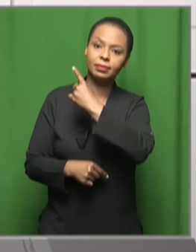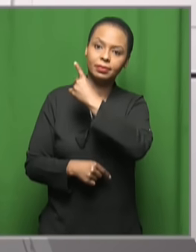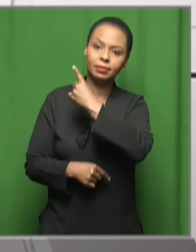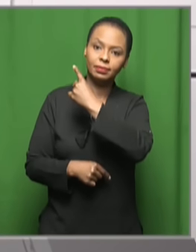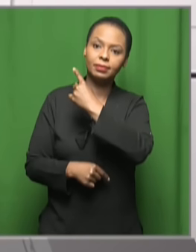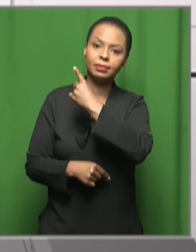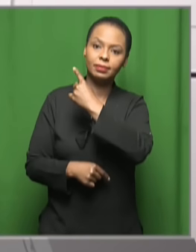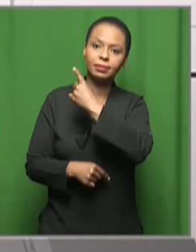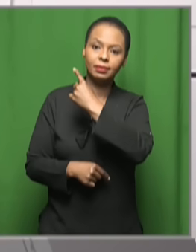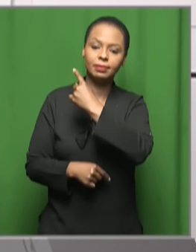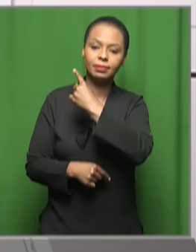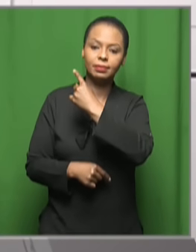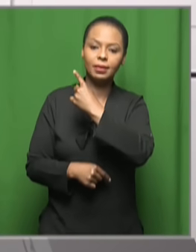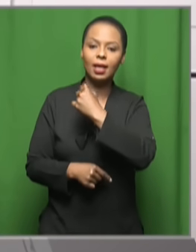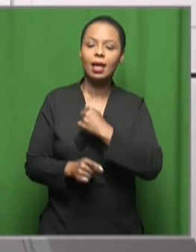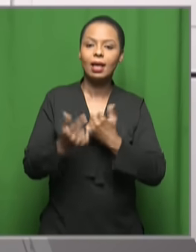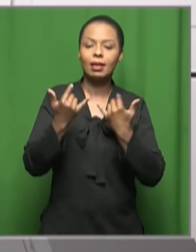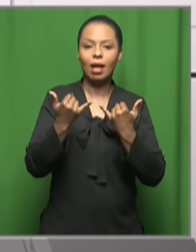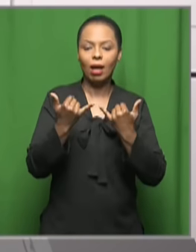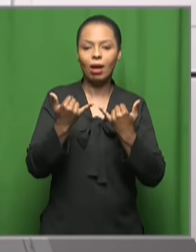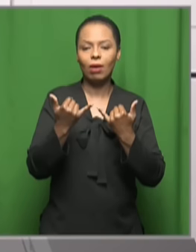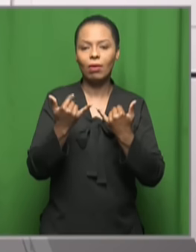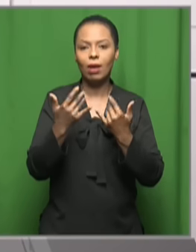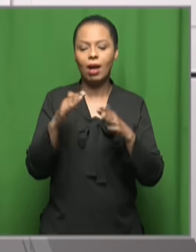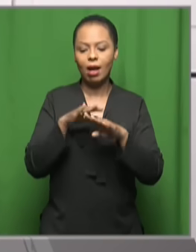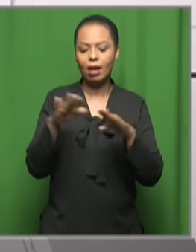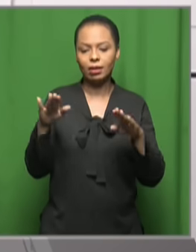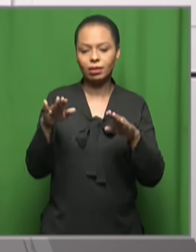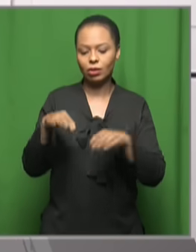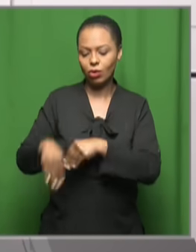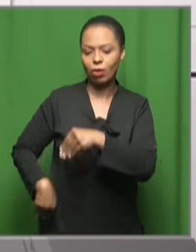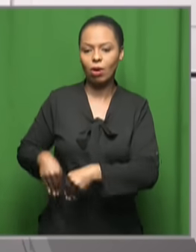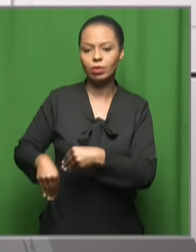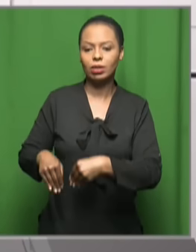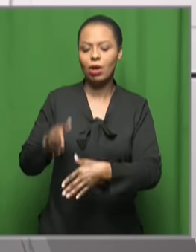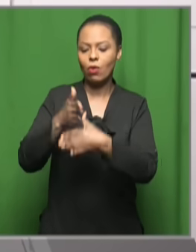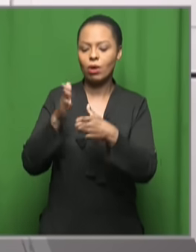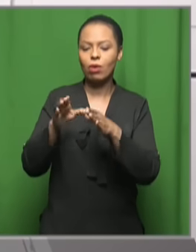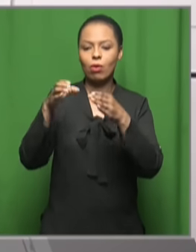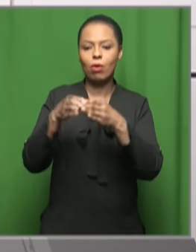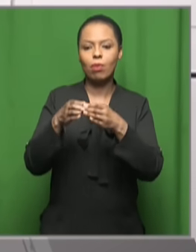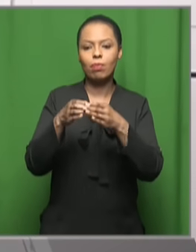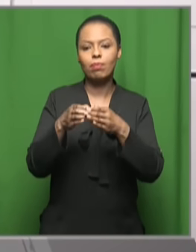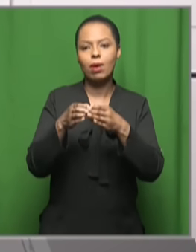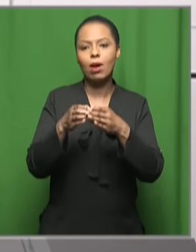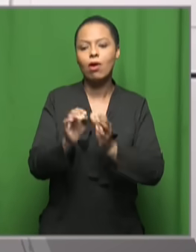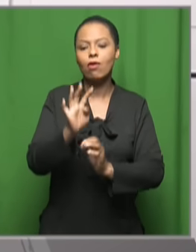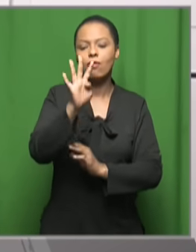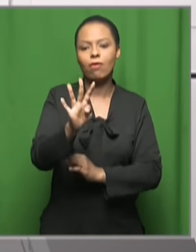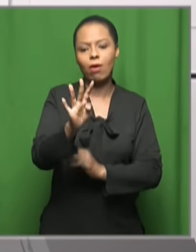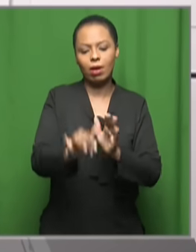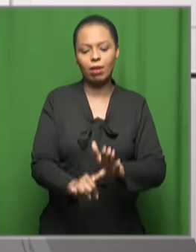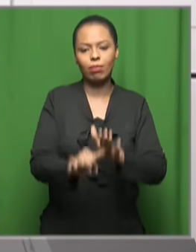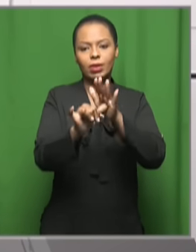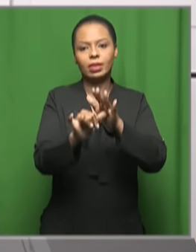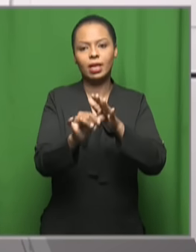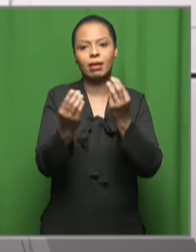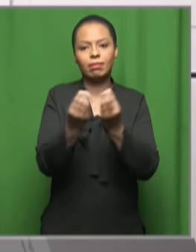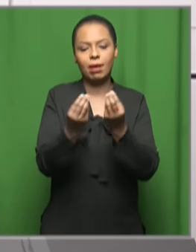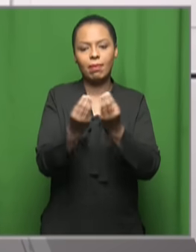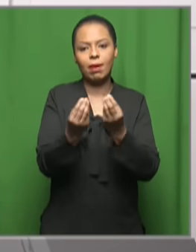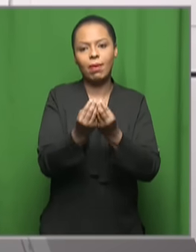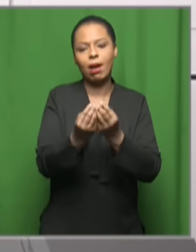the anti-corruption working group. I mean, it had 4 key priorities, and I want to start with the first